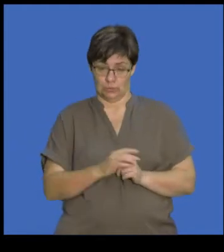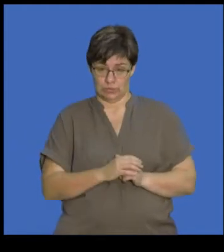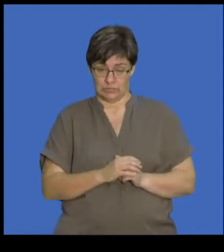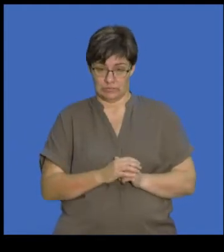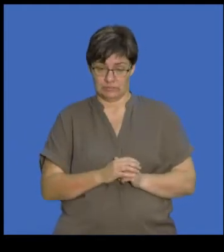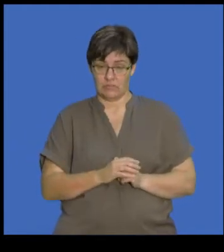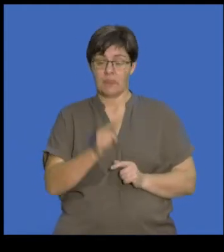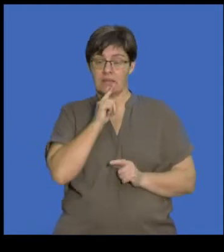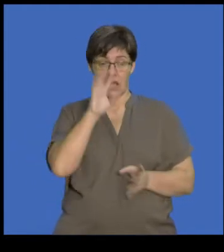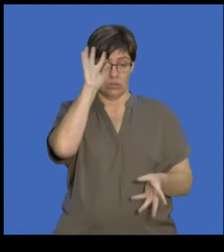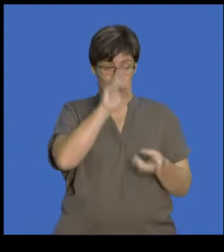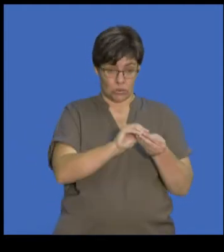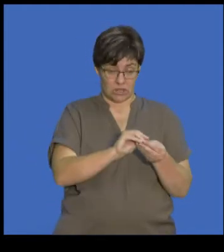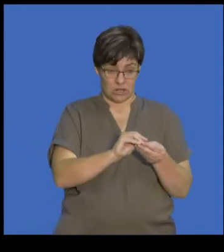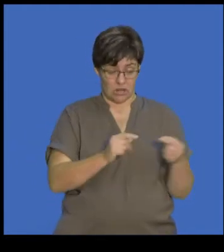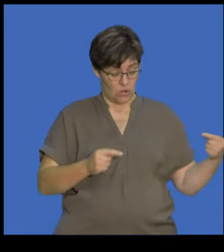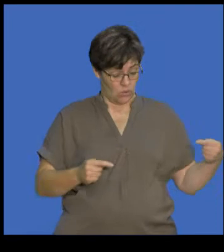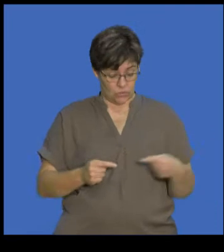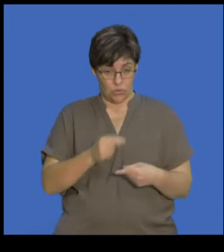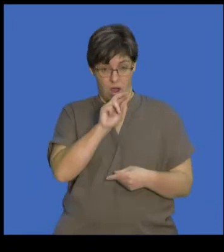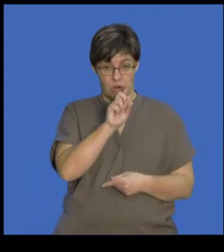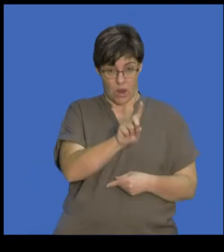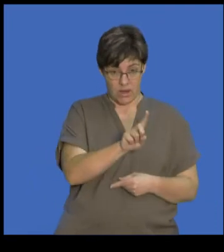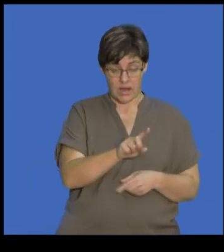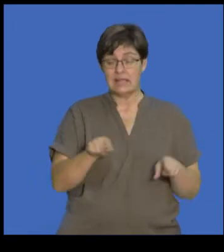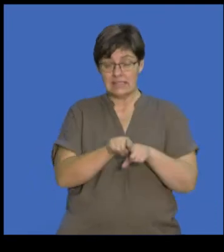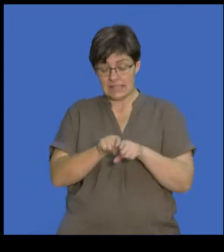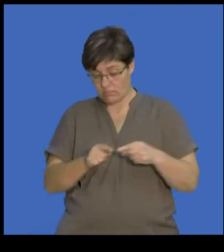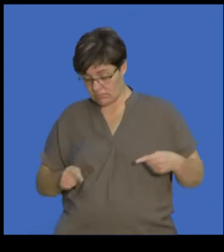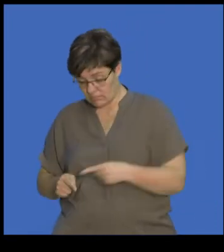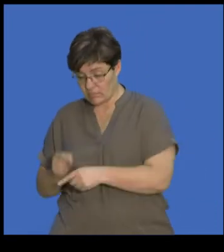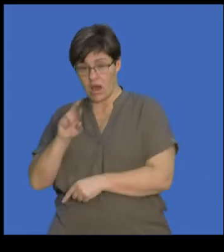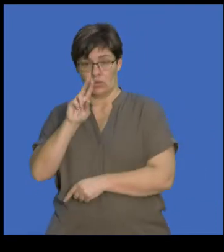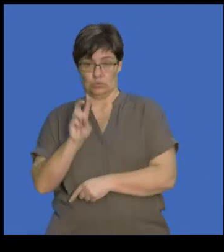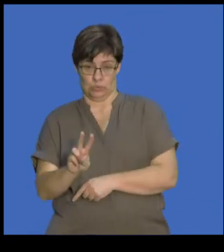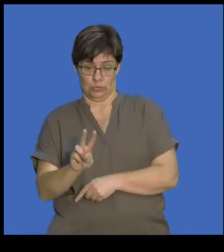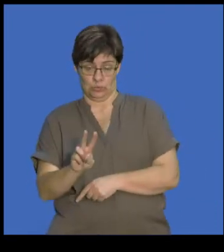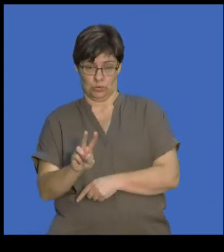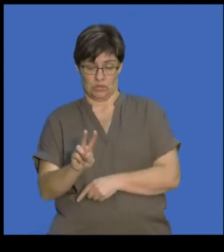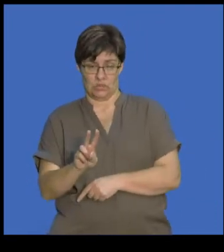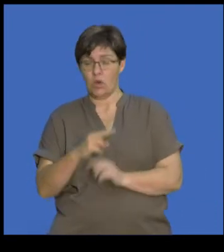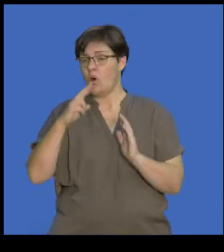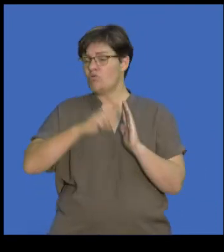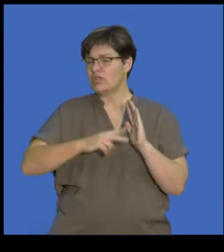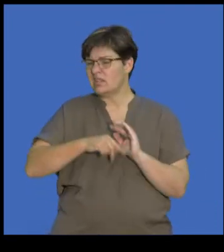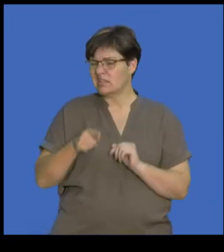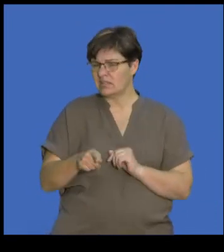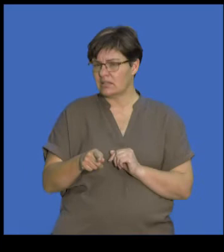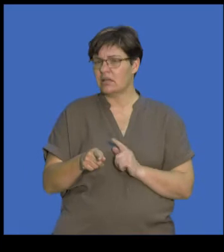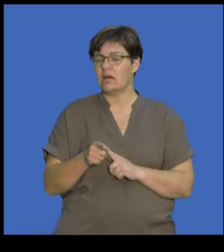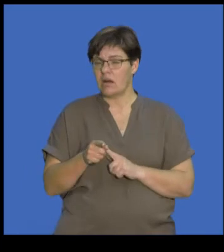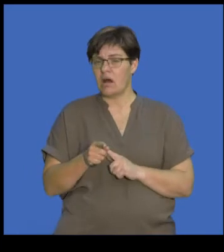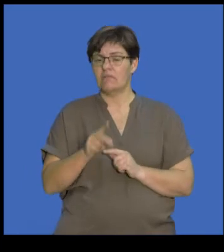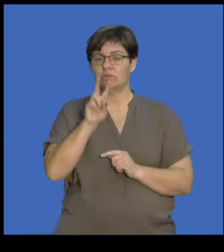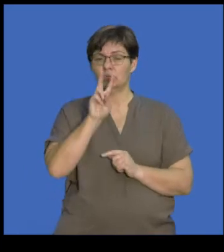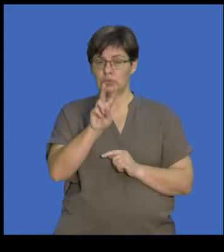We are saying the total current passes through R1 as well as R2. So the reading, for example, in this case of